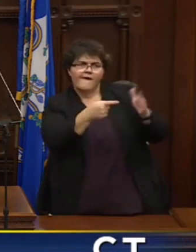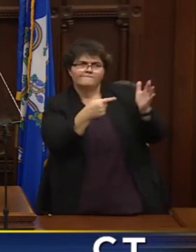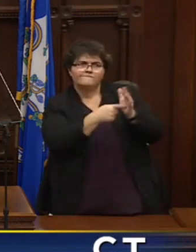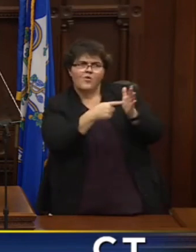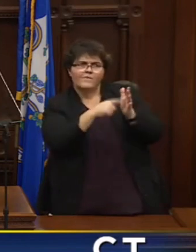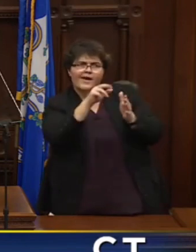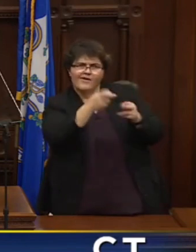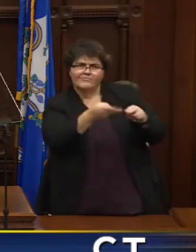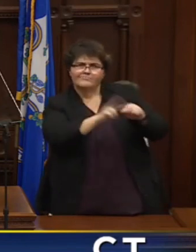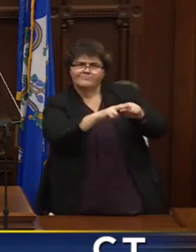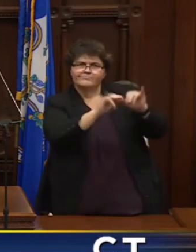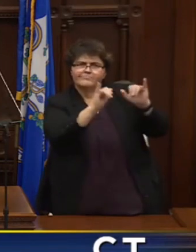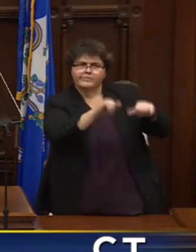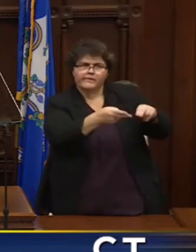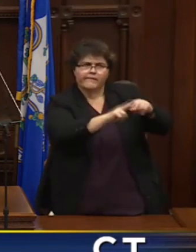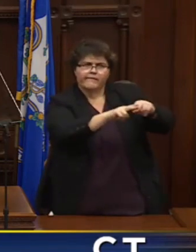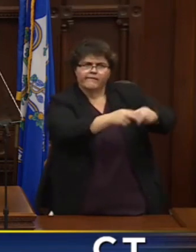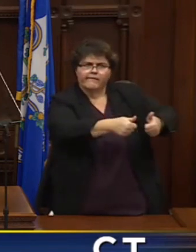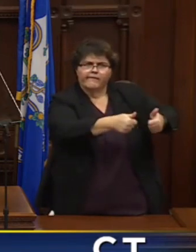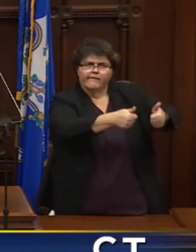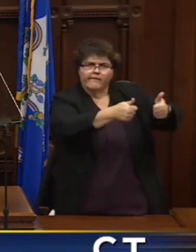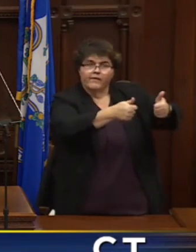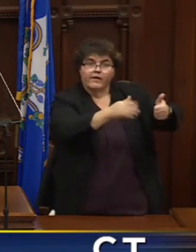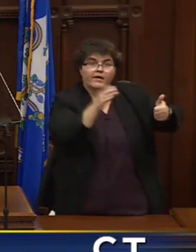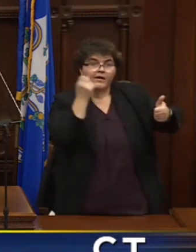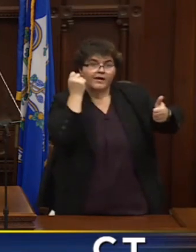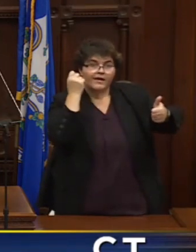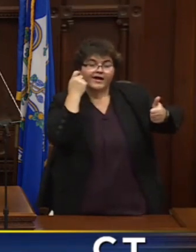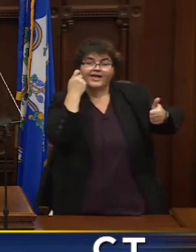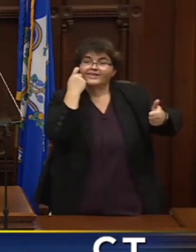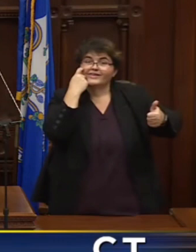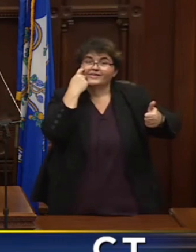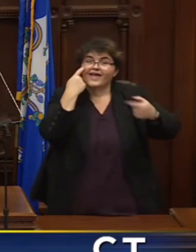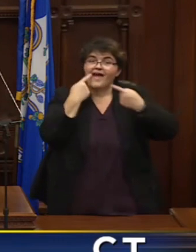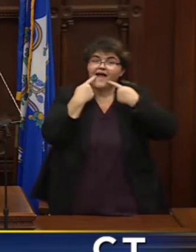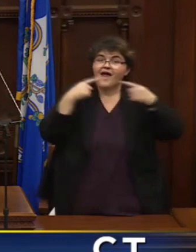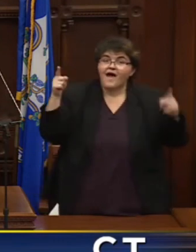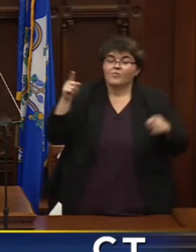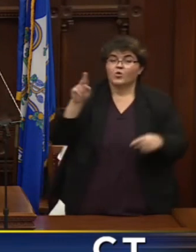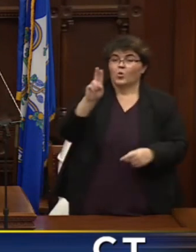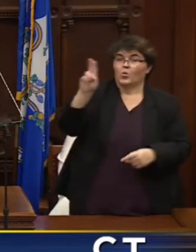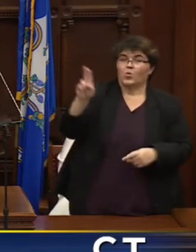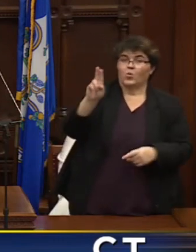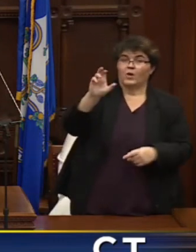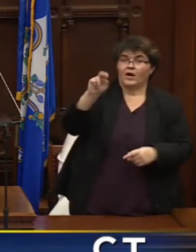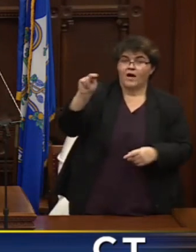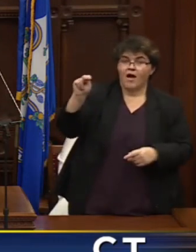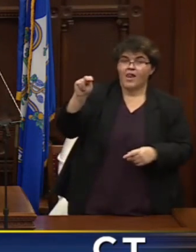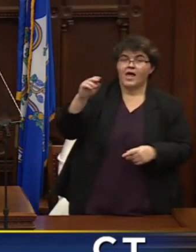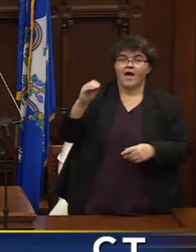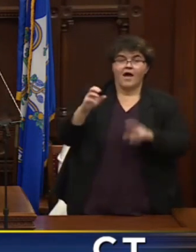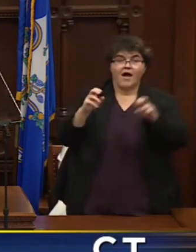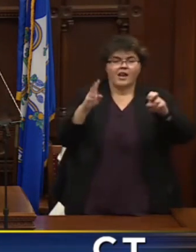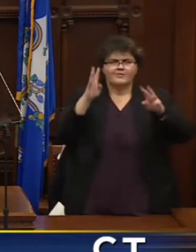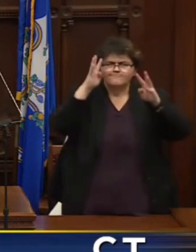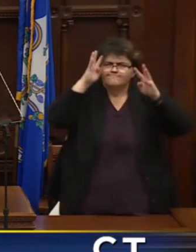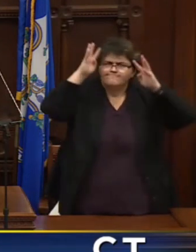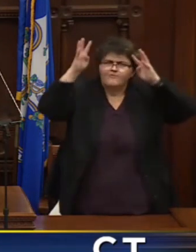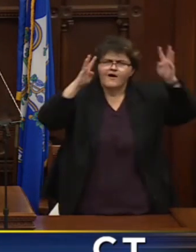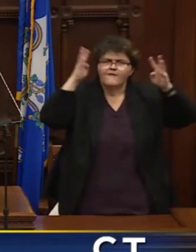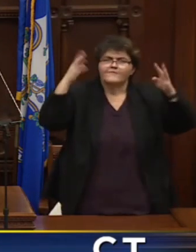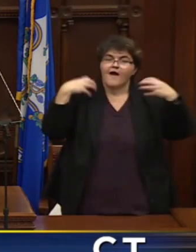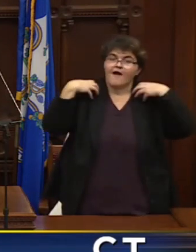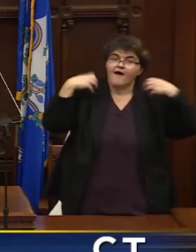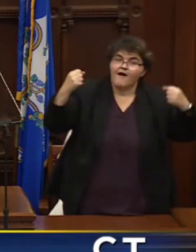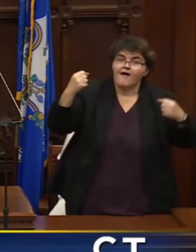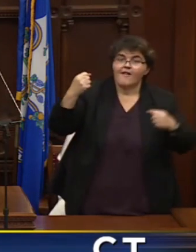announced partnership between UConn and Connecticut Innovations and Hartford Healthcare to jointly identify and invest in the next generation of